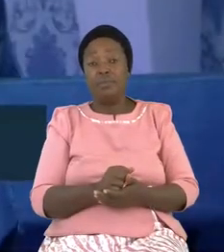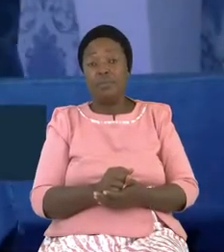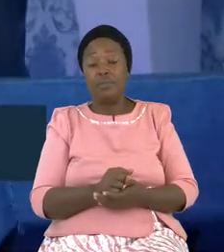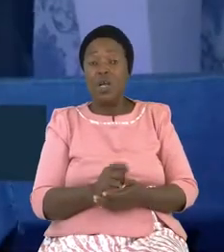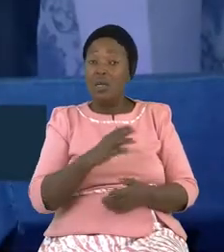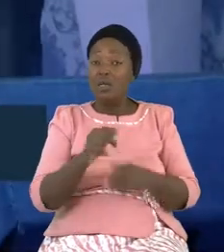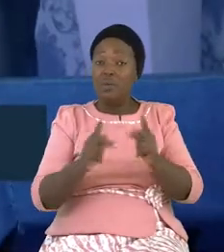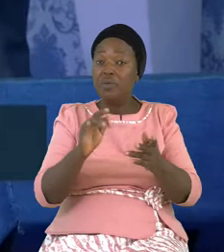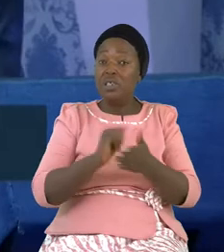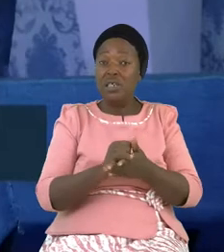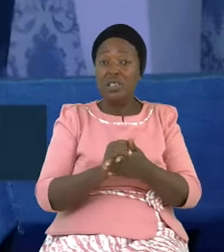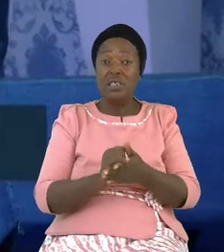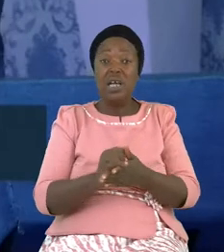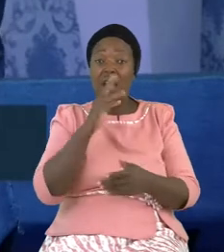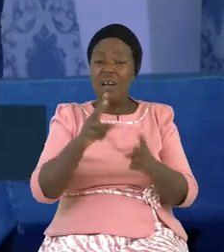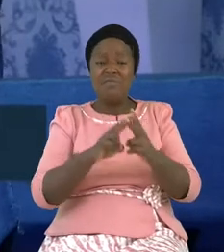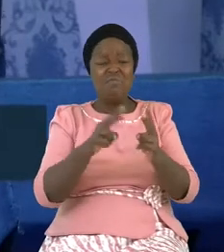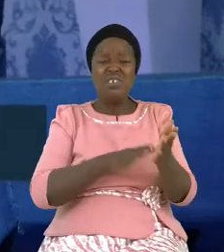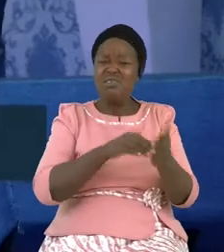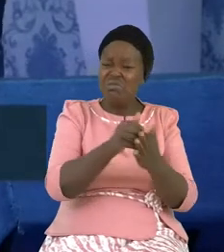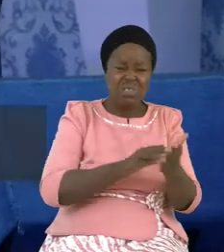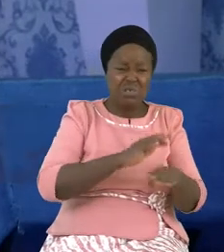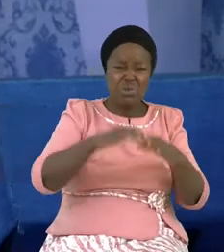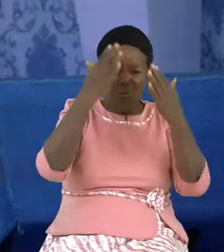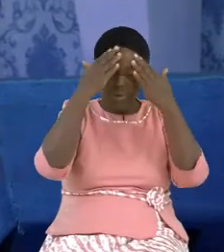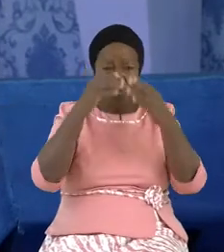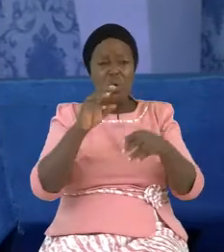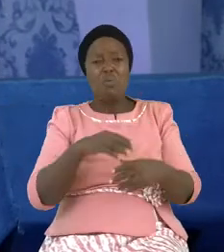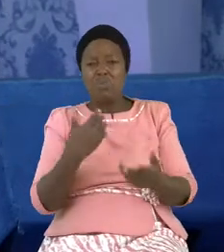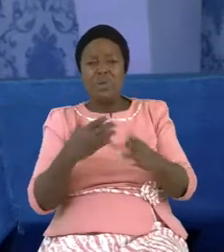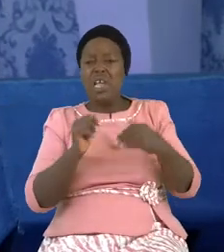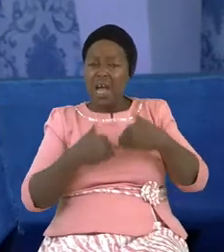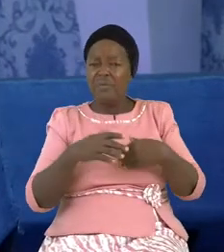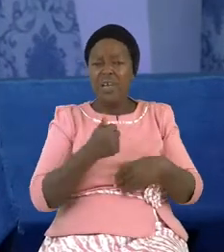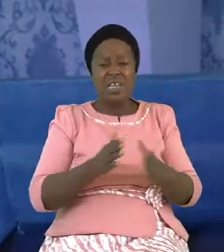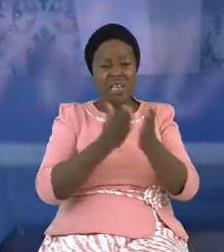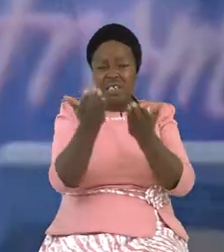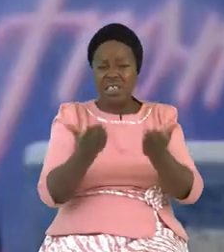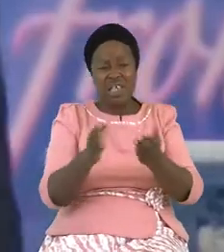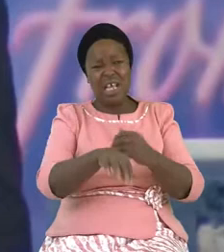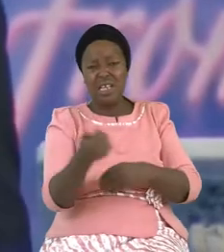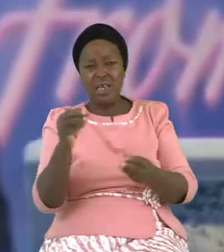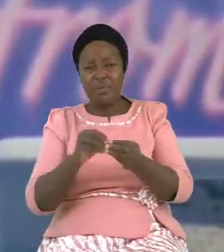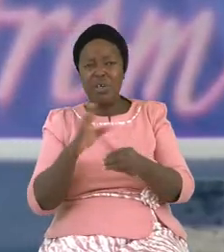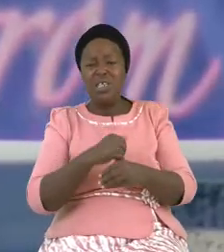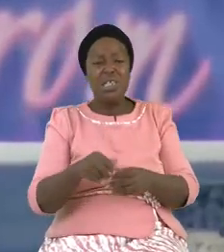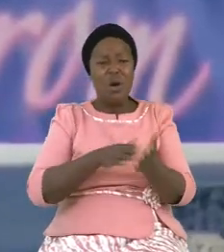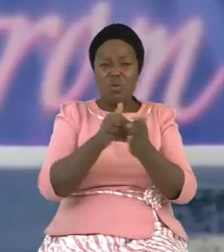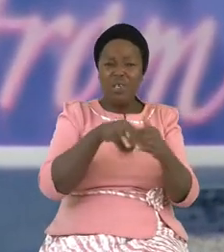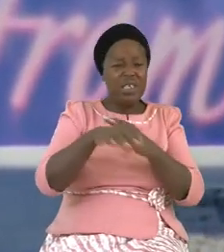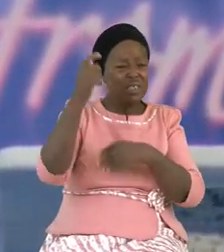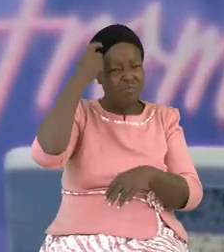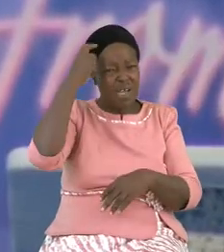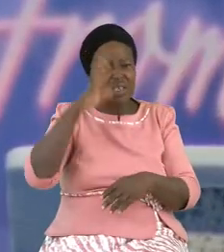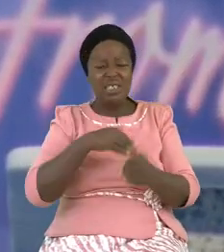goal anymore, any desire anymore, any destination anymore. They're feeble in their mind. They're feeble in